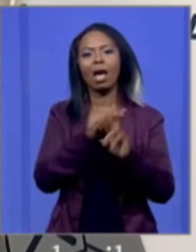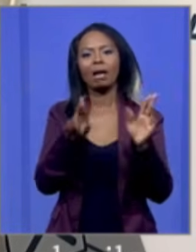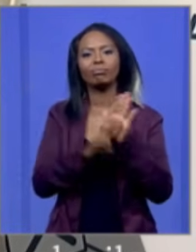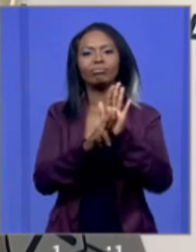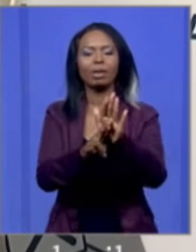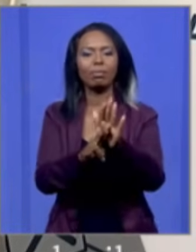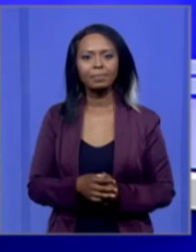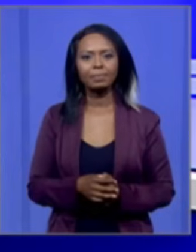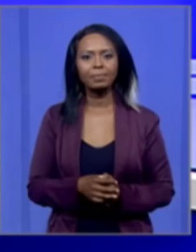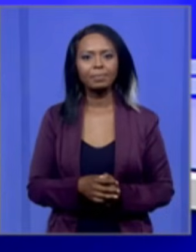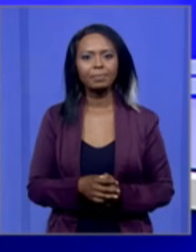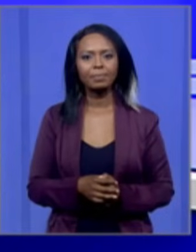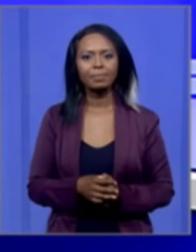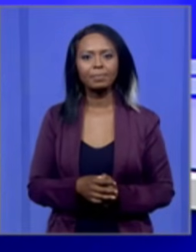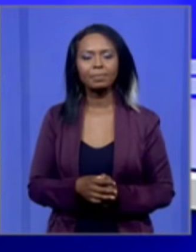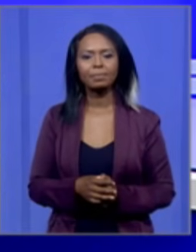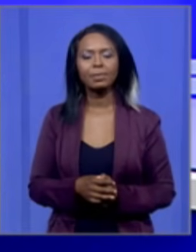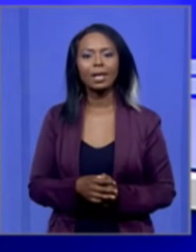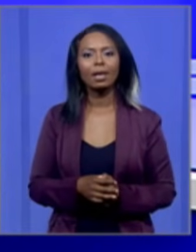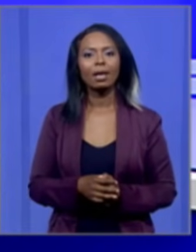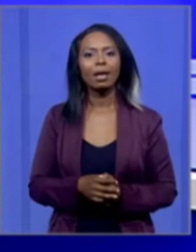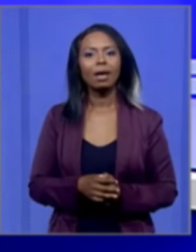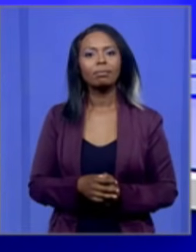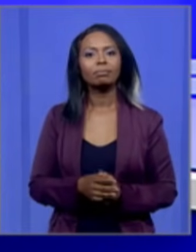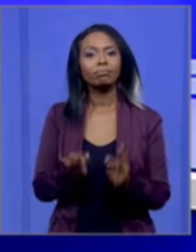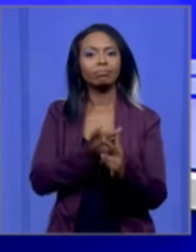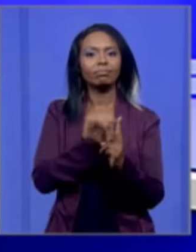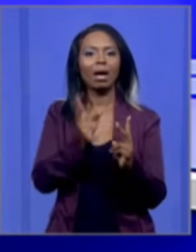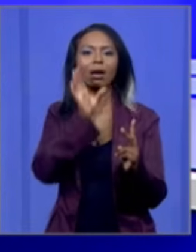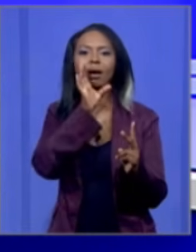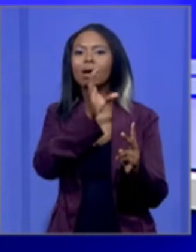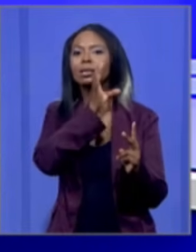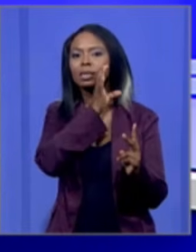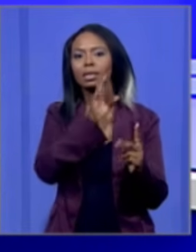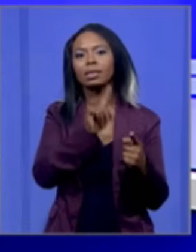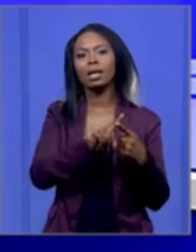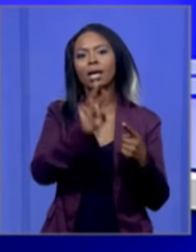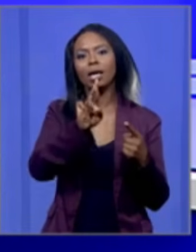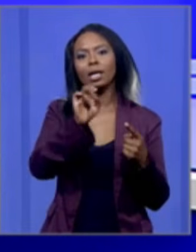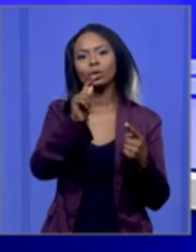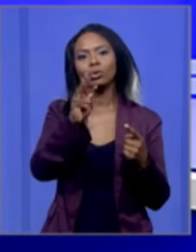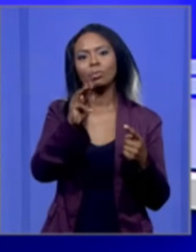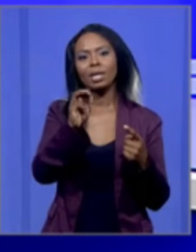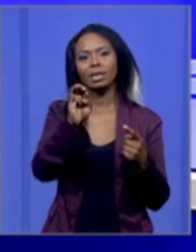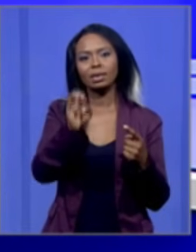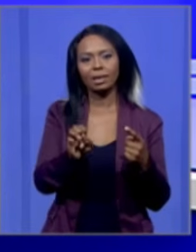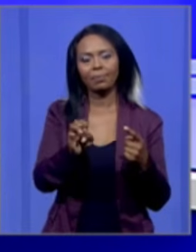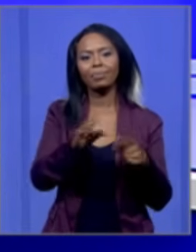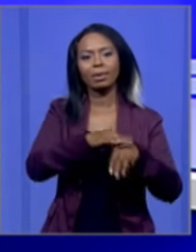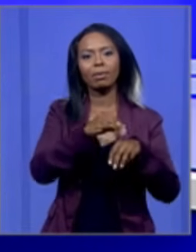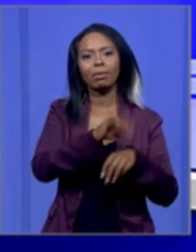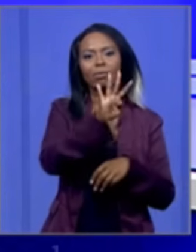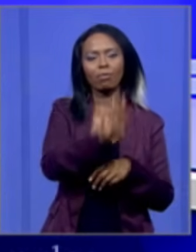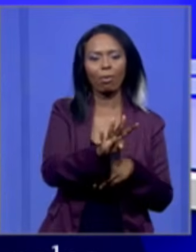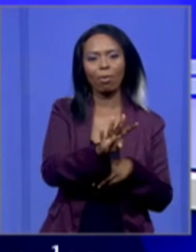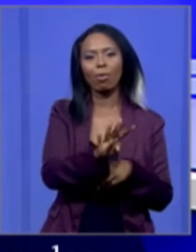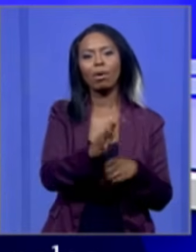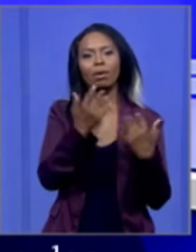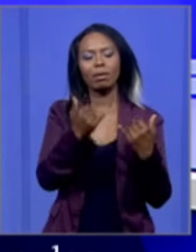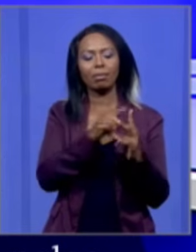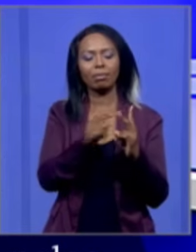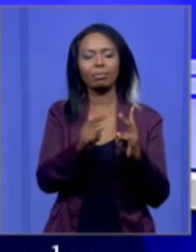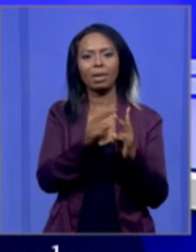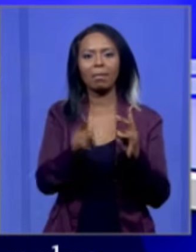unrepresented political parties. Batswala ba babedi ba re itumetse madibeng wa mengwaga e mene ba pharilwe gape